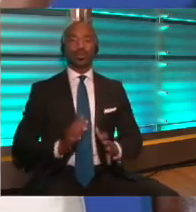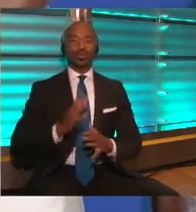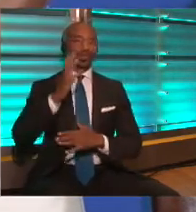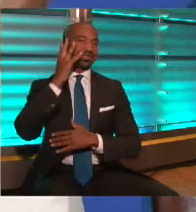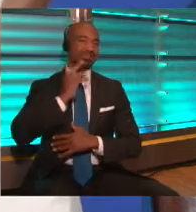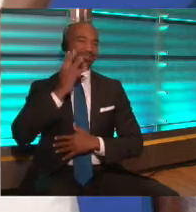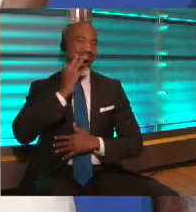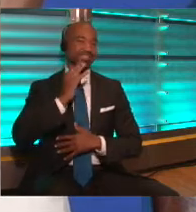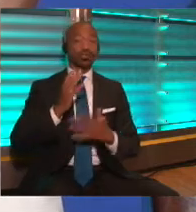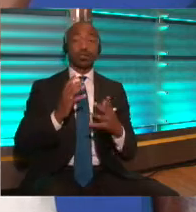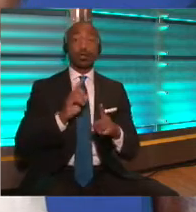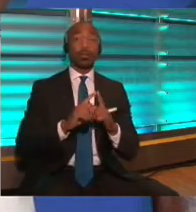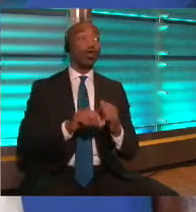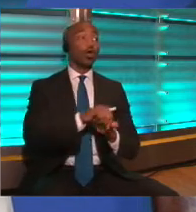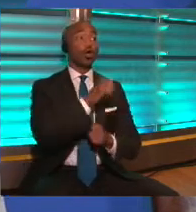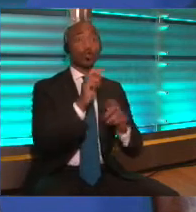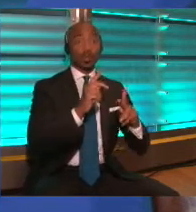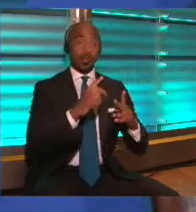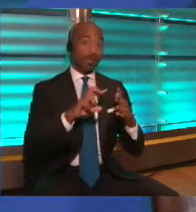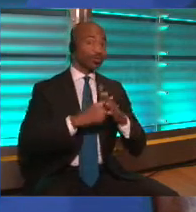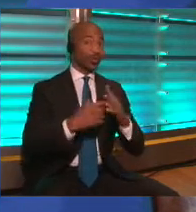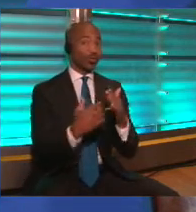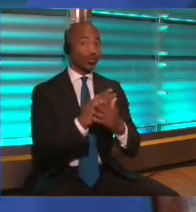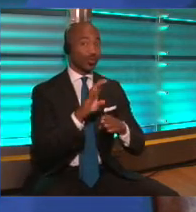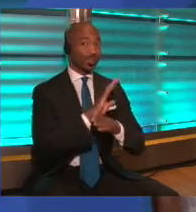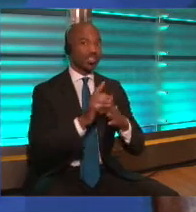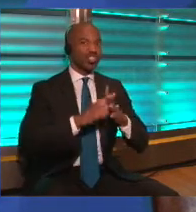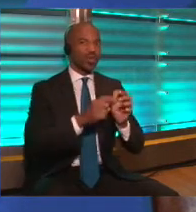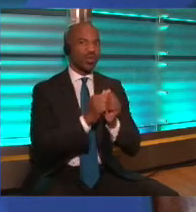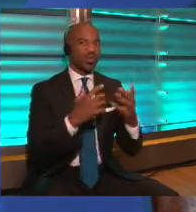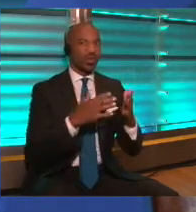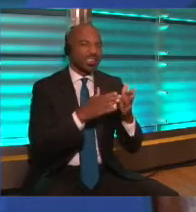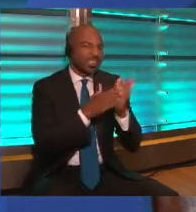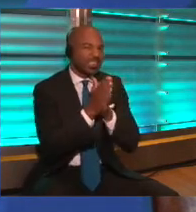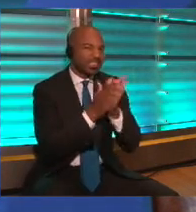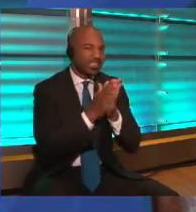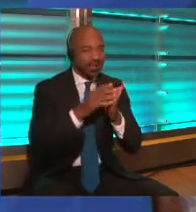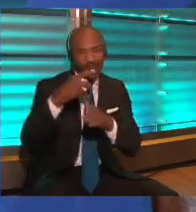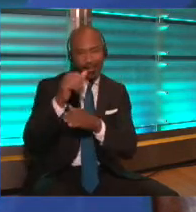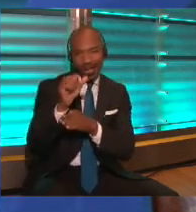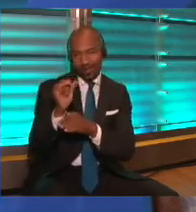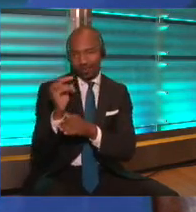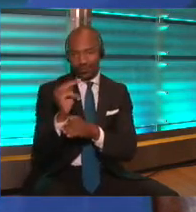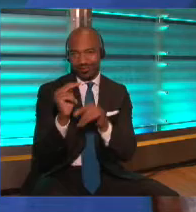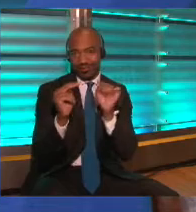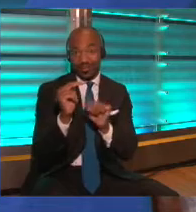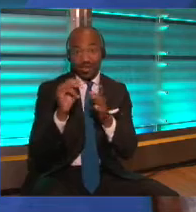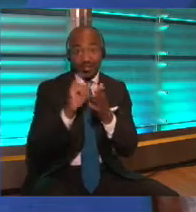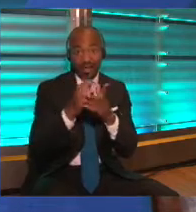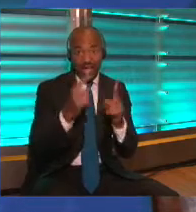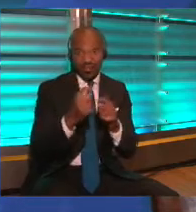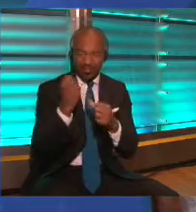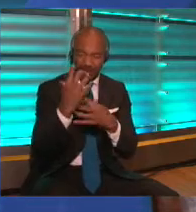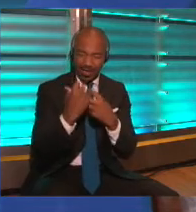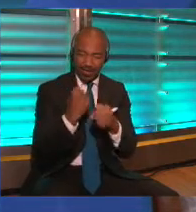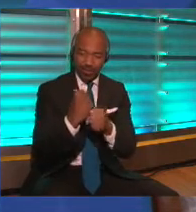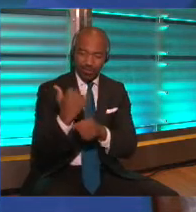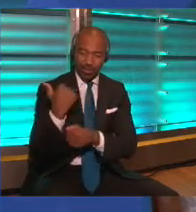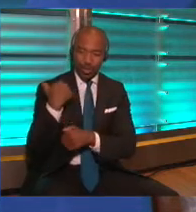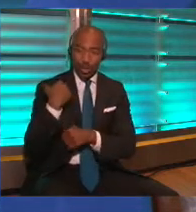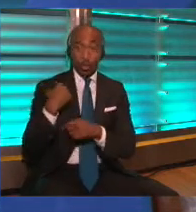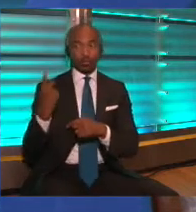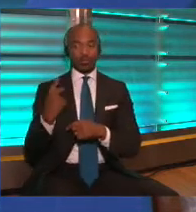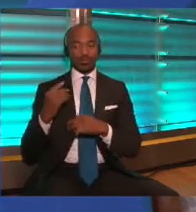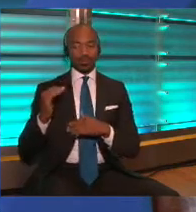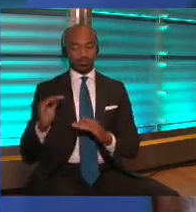but like most entrepreneurs, it did start with a passion for us. And that passion started years and years ago when we were little